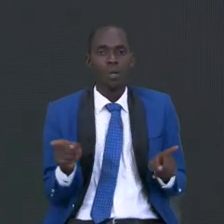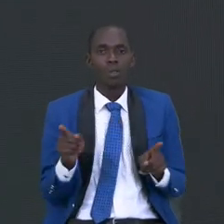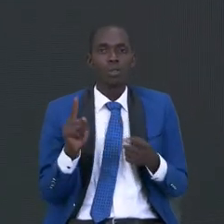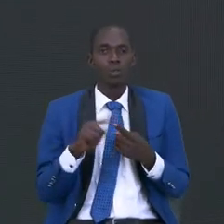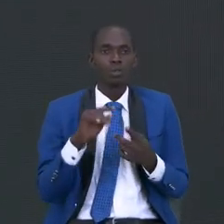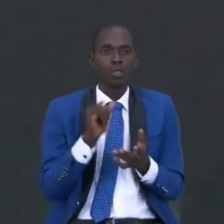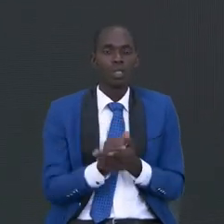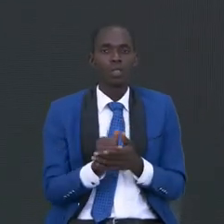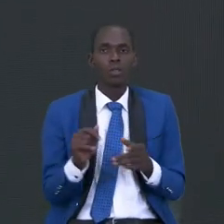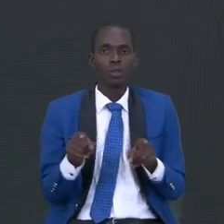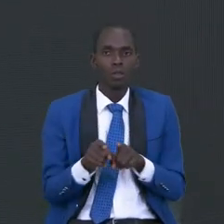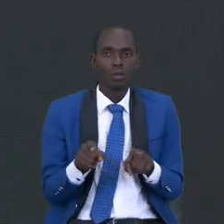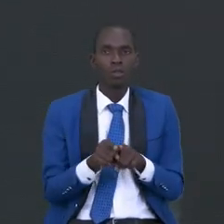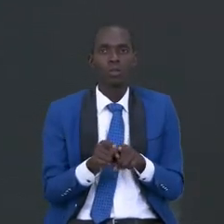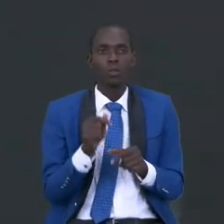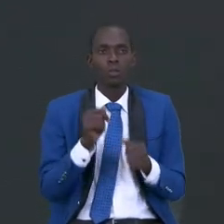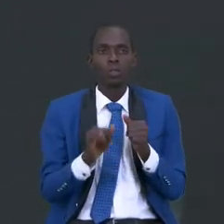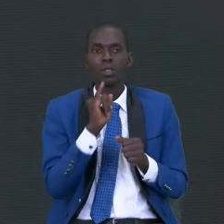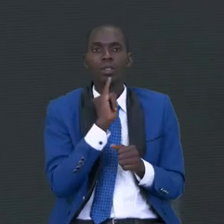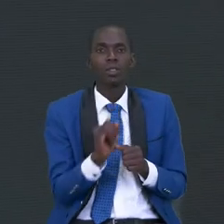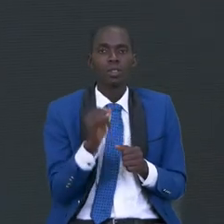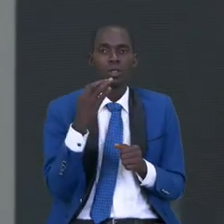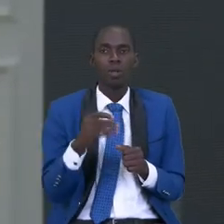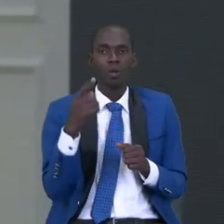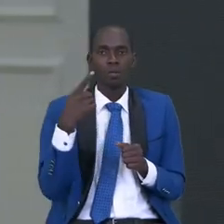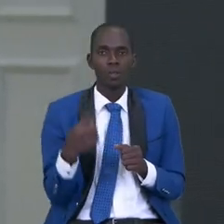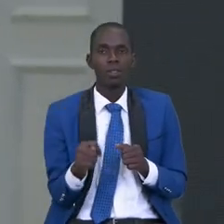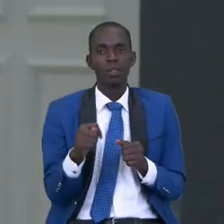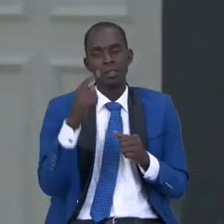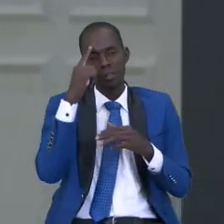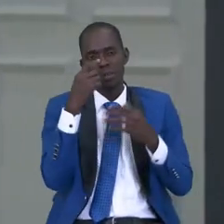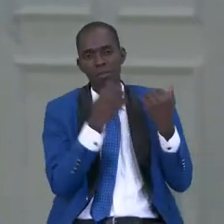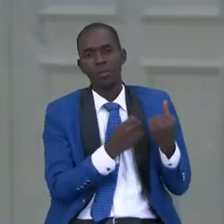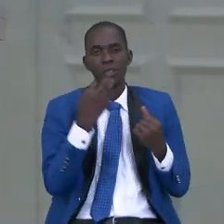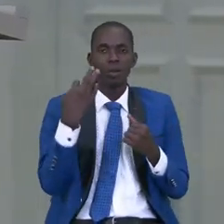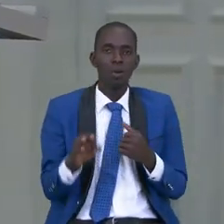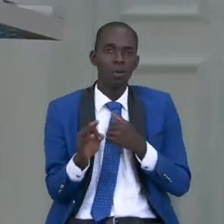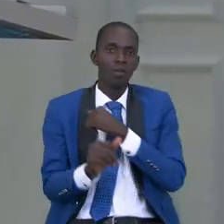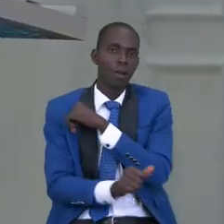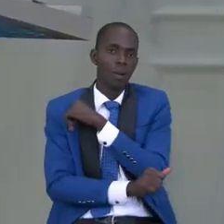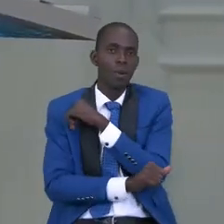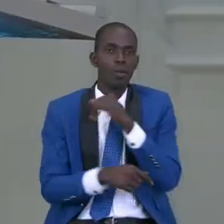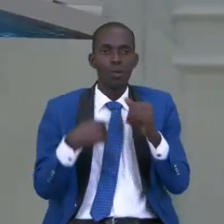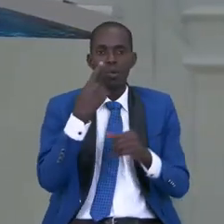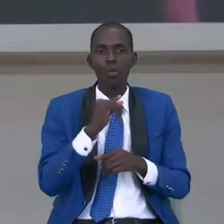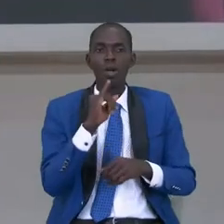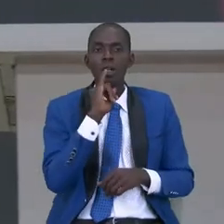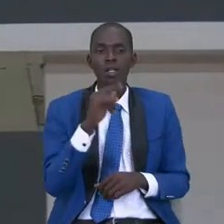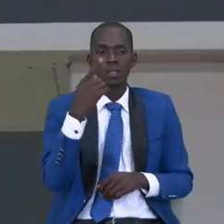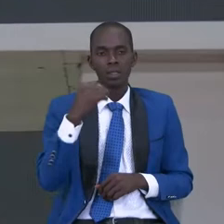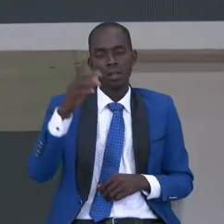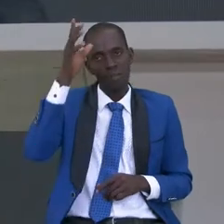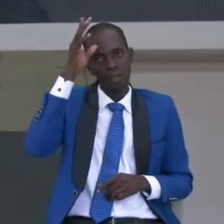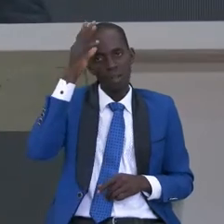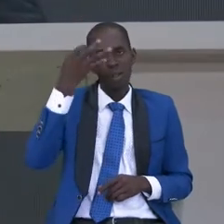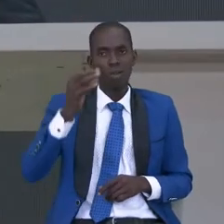to that also which is of the faith of Abraham, who is the father